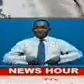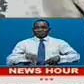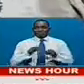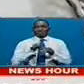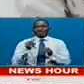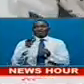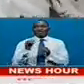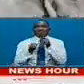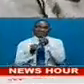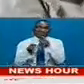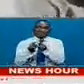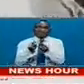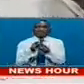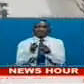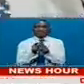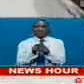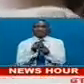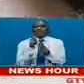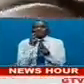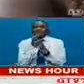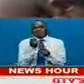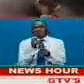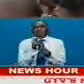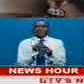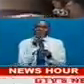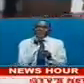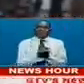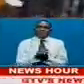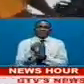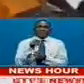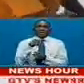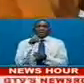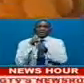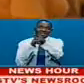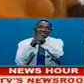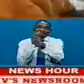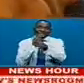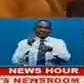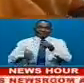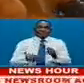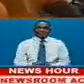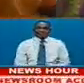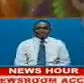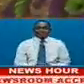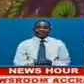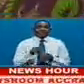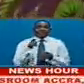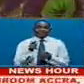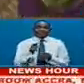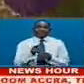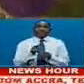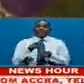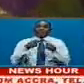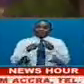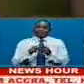Unlike Madeline, who at least can say a word to her mother, Parkwesi can't talk at all. Though his